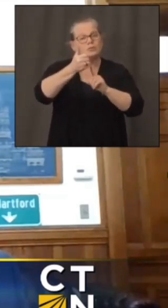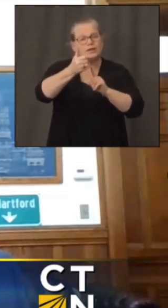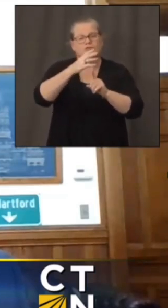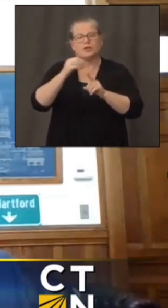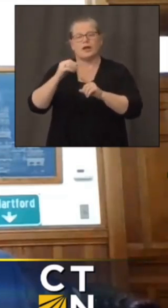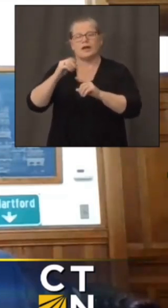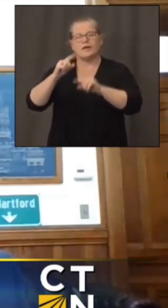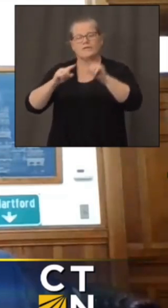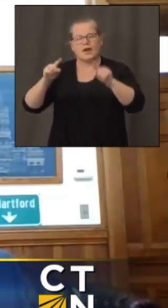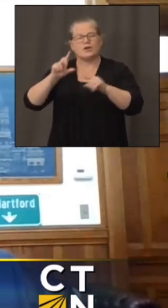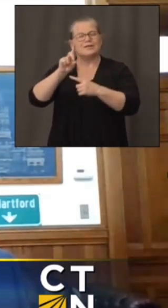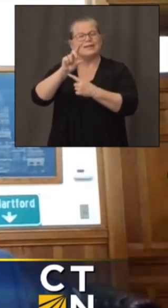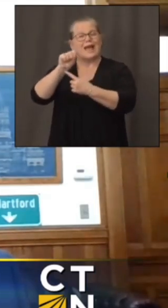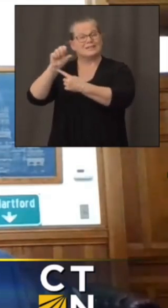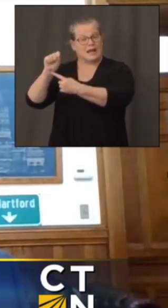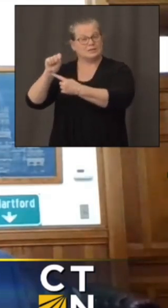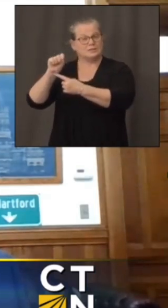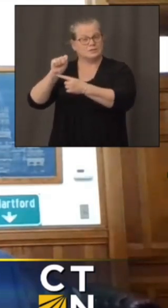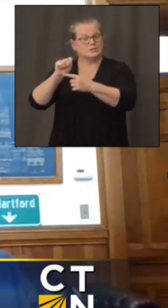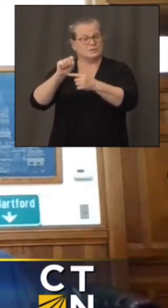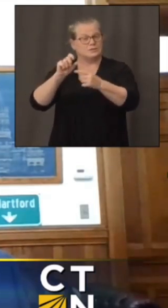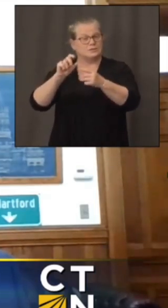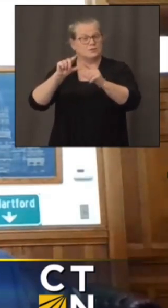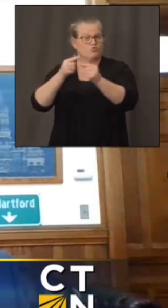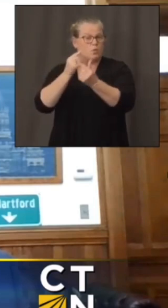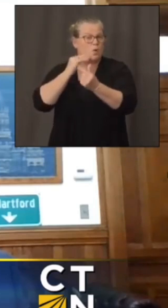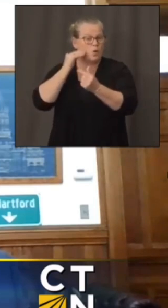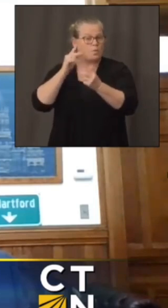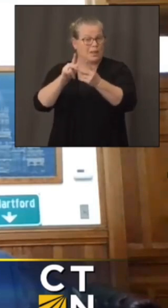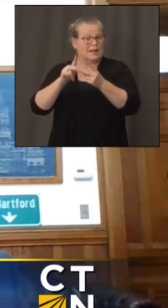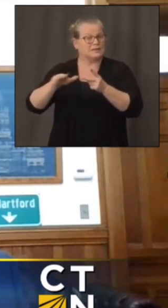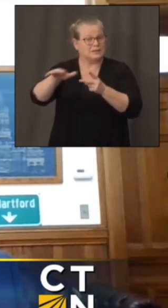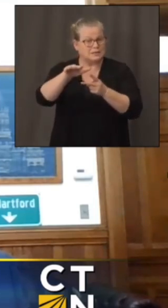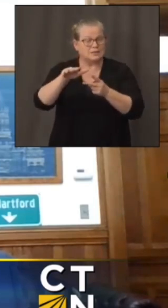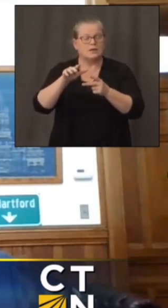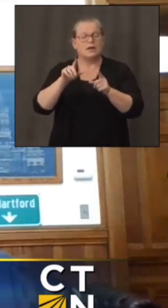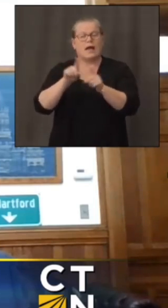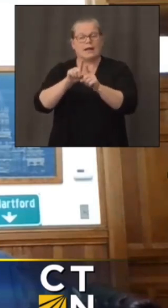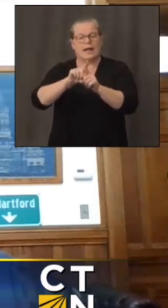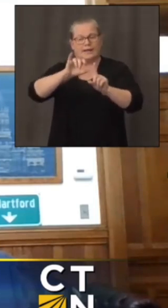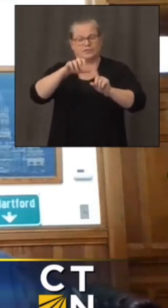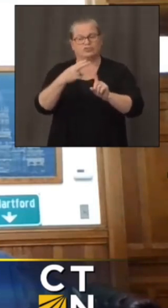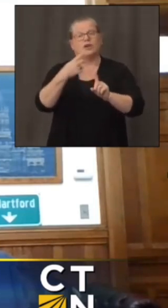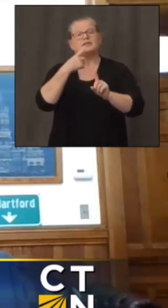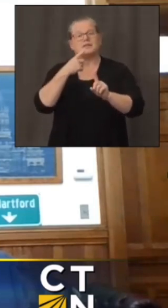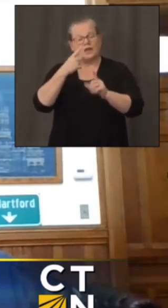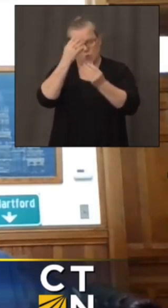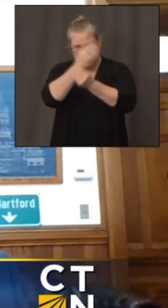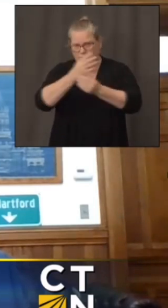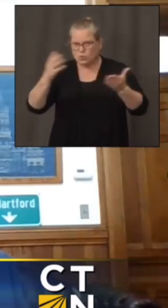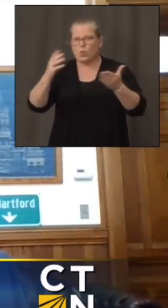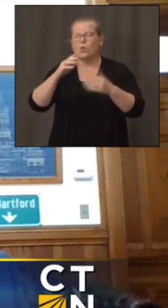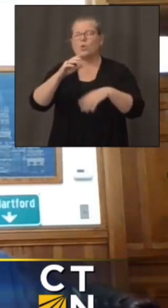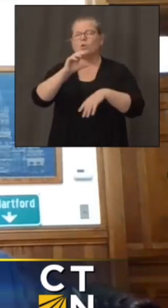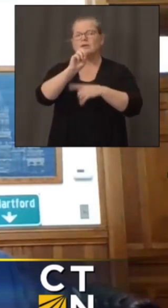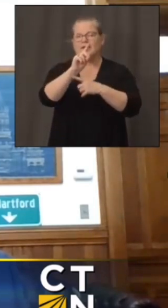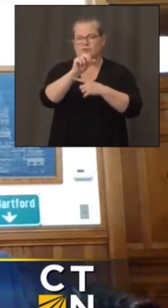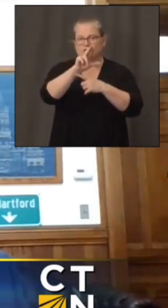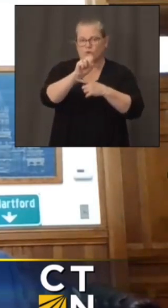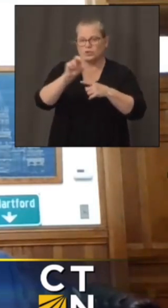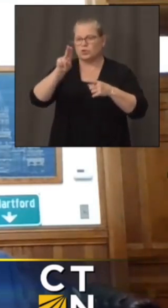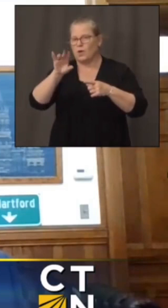ESS-related facilities as well. We have, as Josh stated, we have provided those related lists